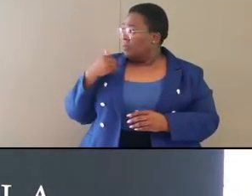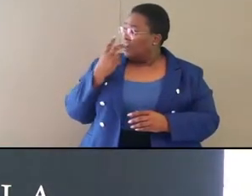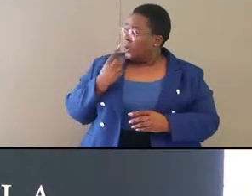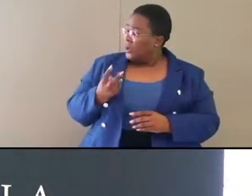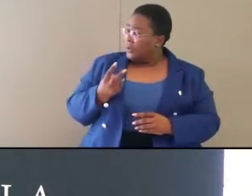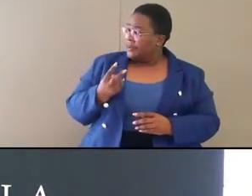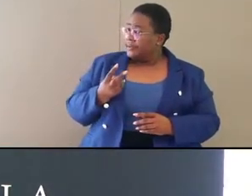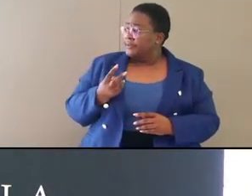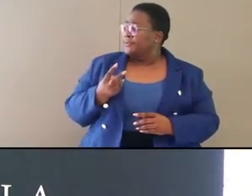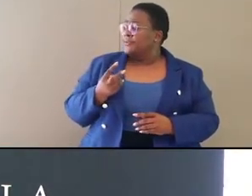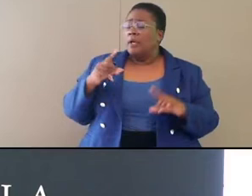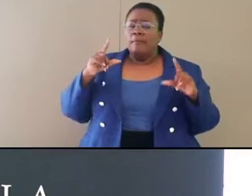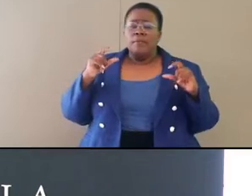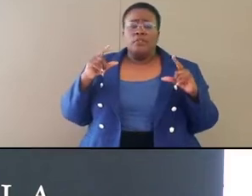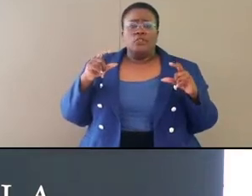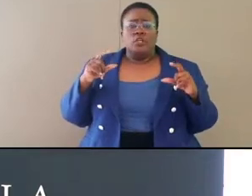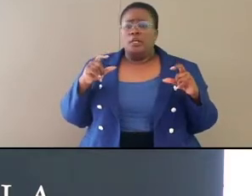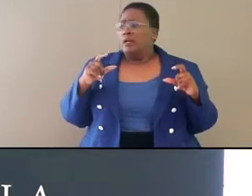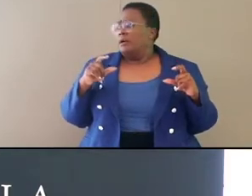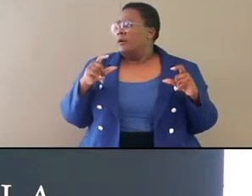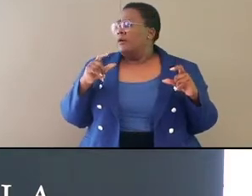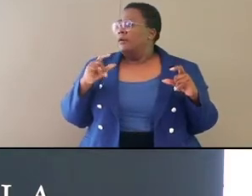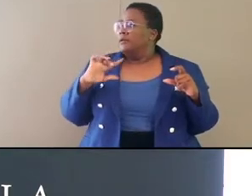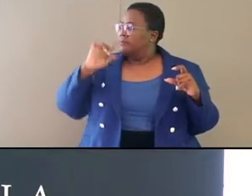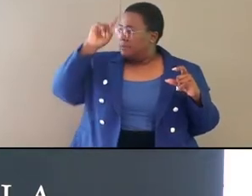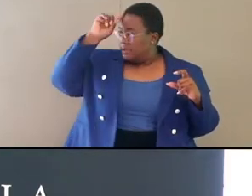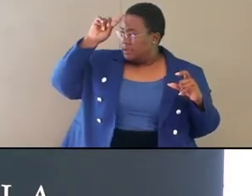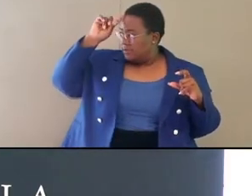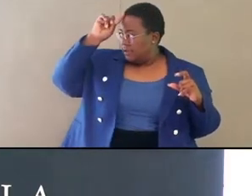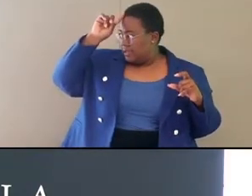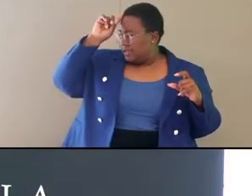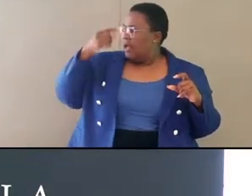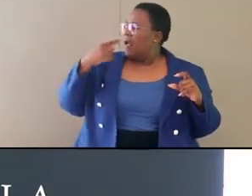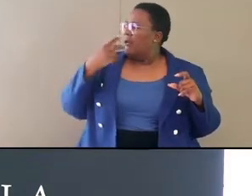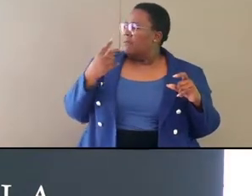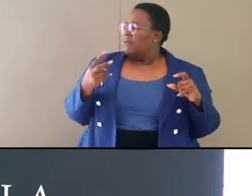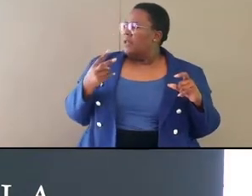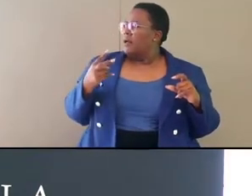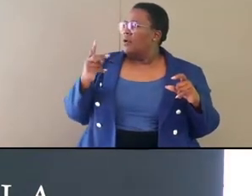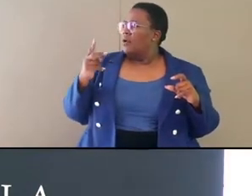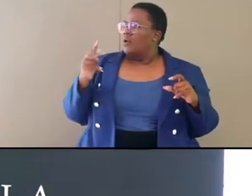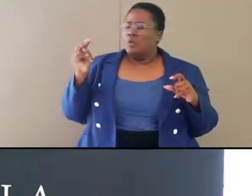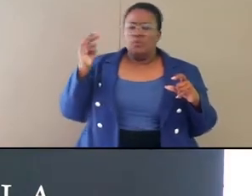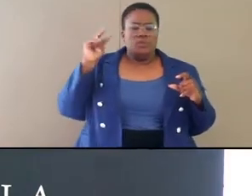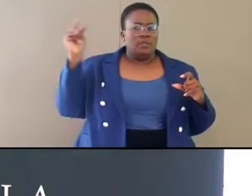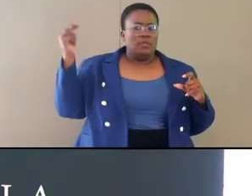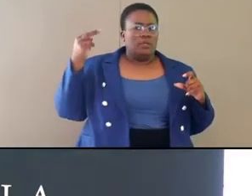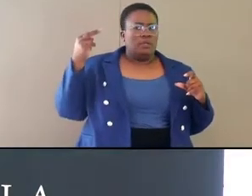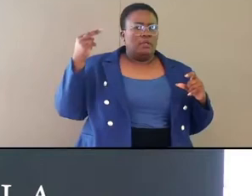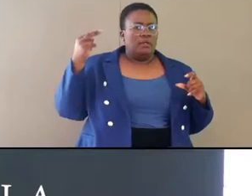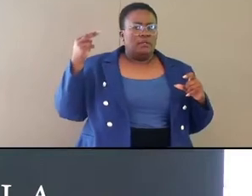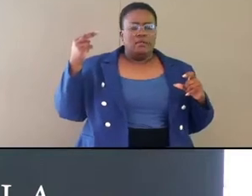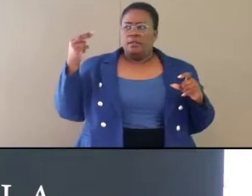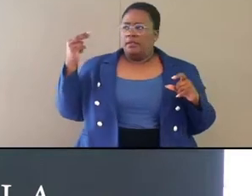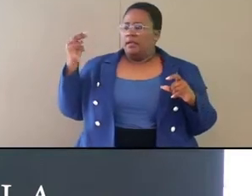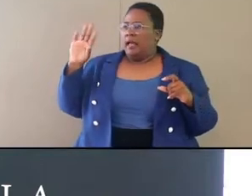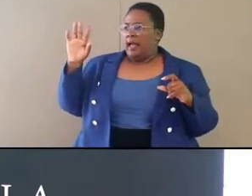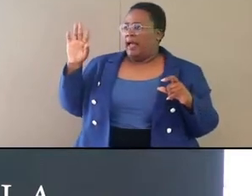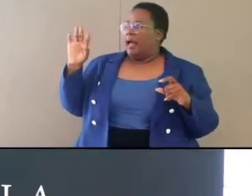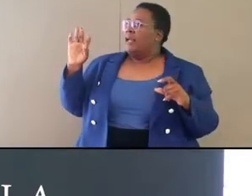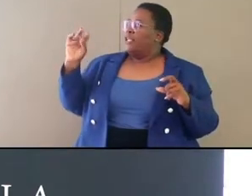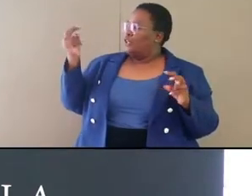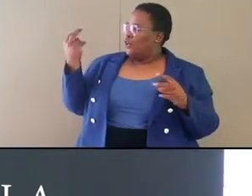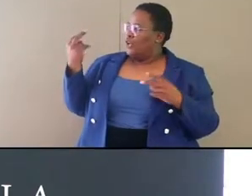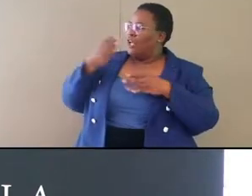the picture of the late Nelson Mandela. like, oh, he's looking that way. Then I thought, no, he's looking at the work that we are presenting